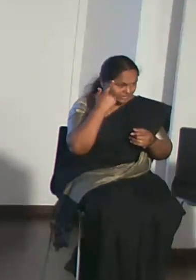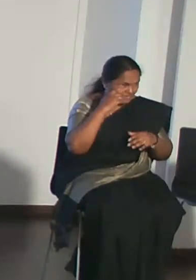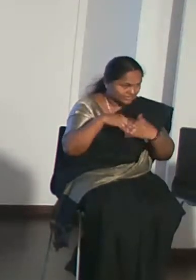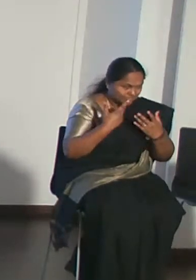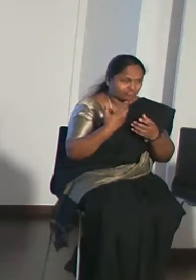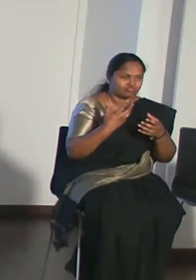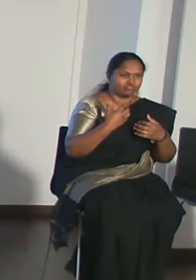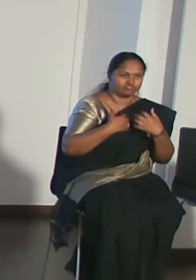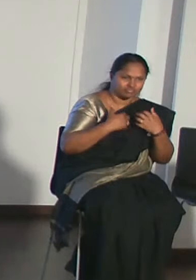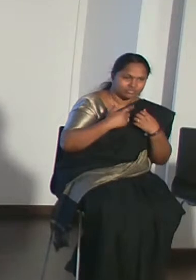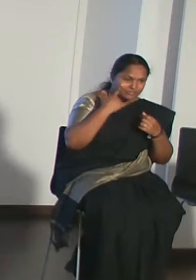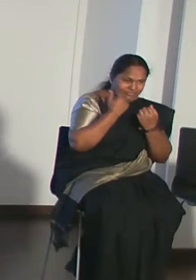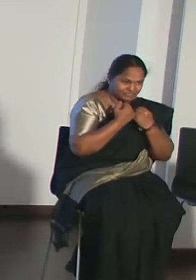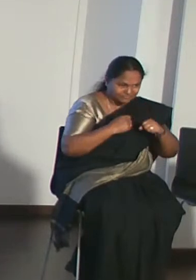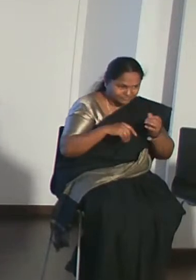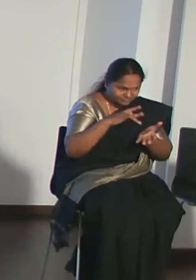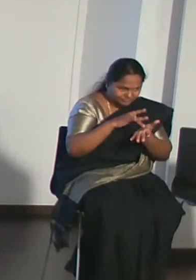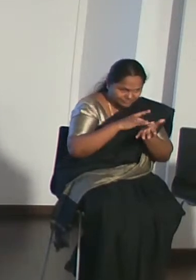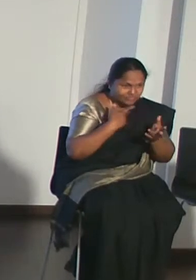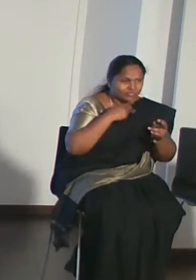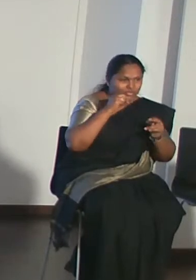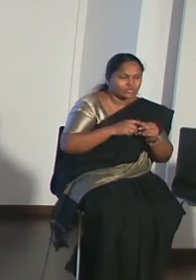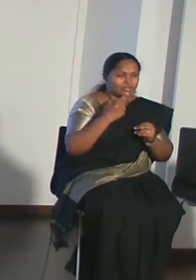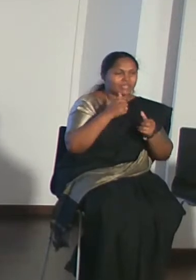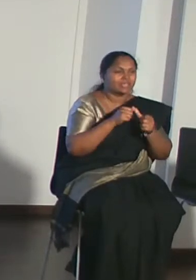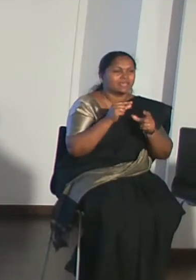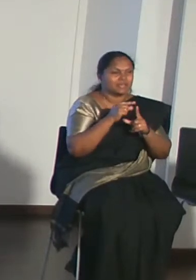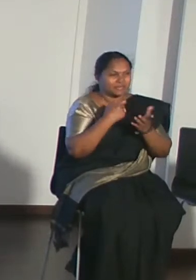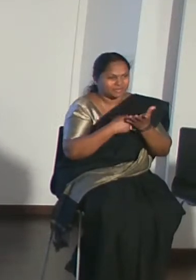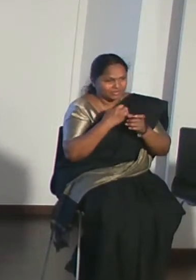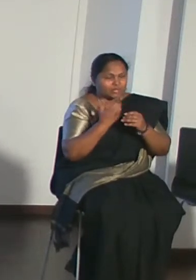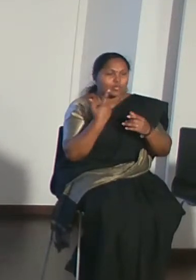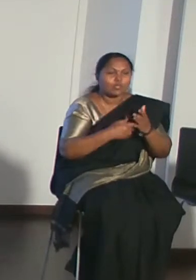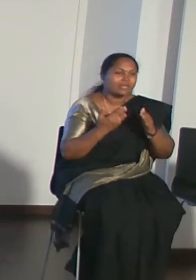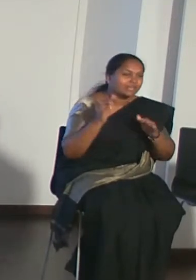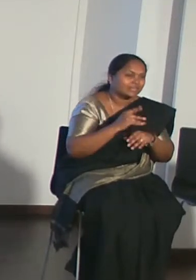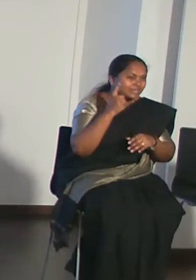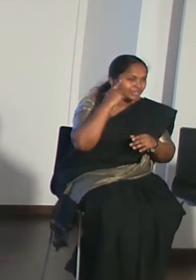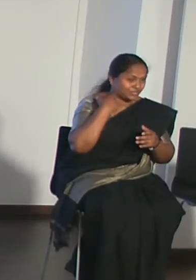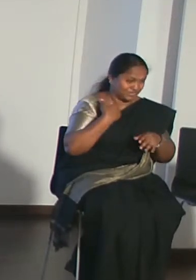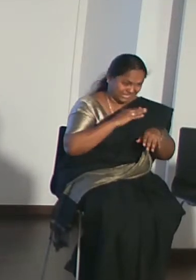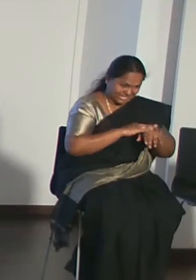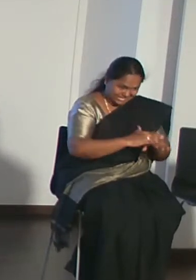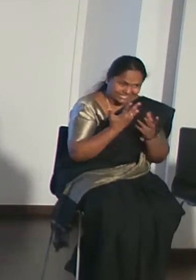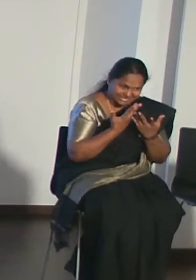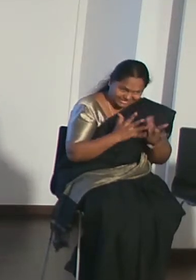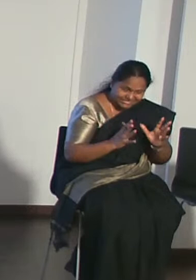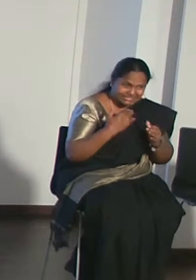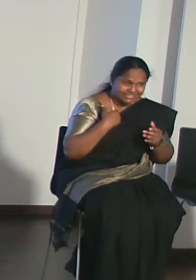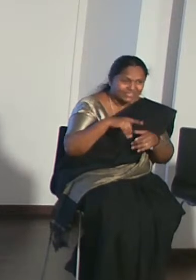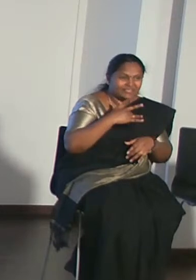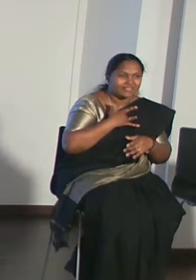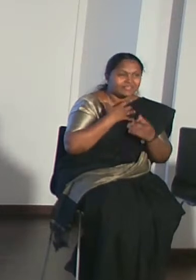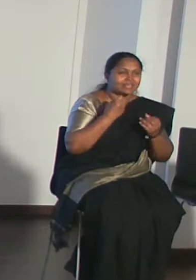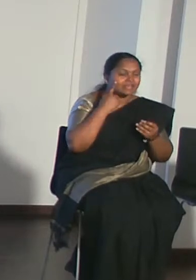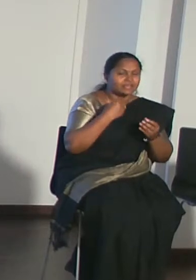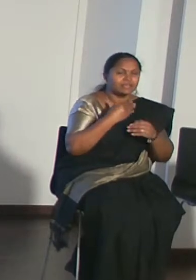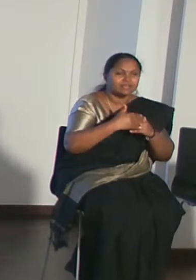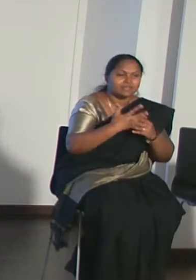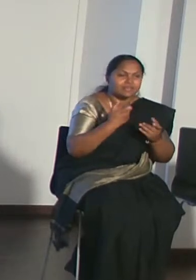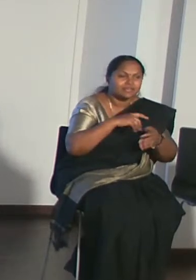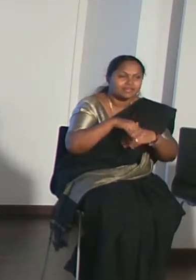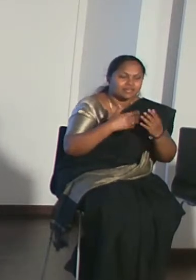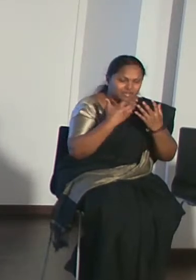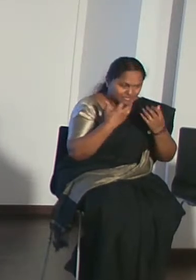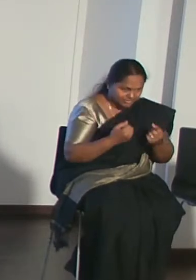curating, is how specifically one navigates a space, what comes in when you experience something. With Future Landing, it was